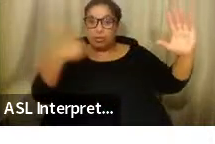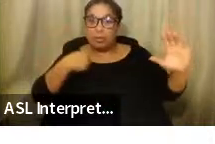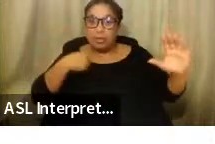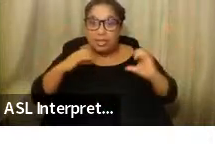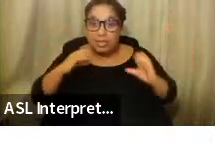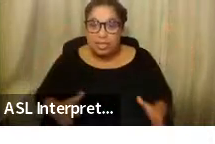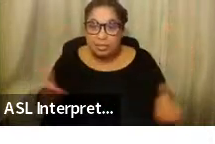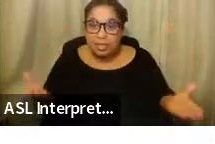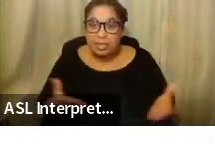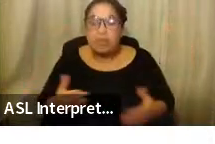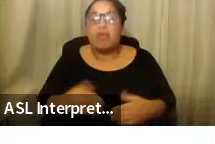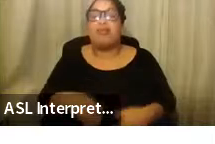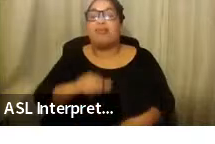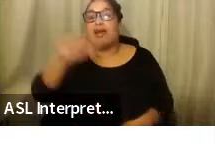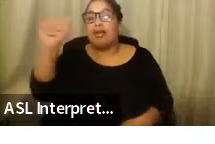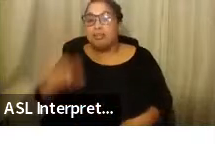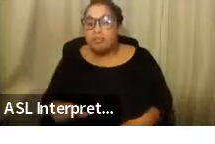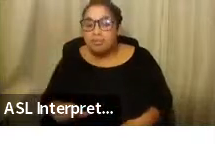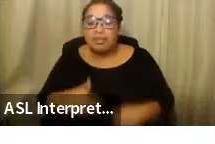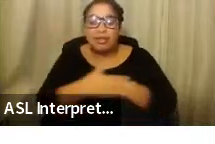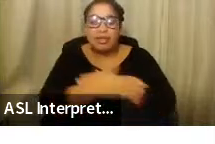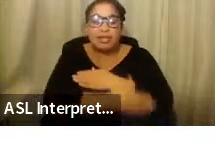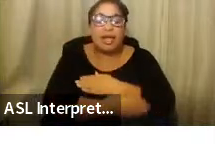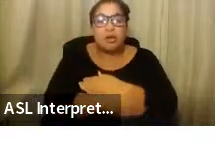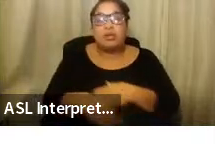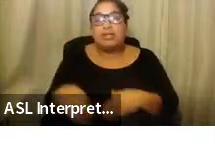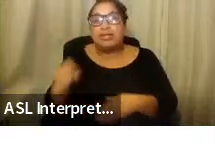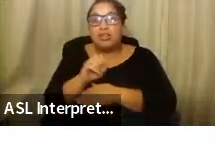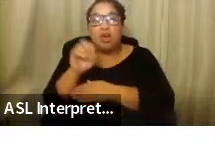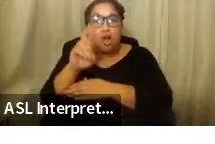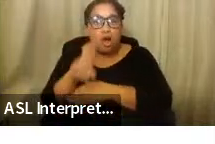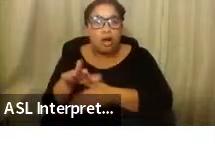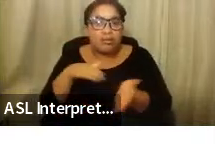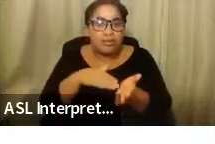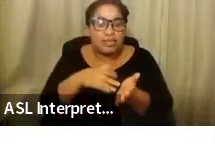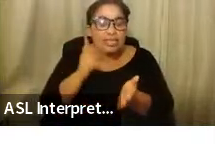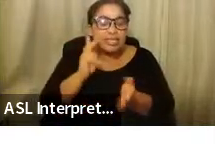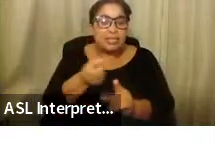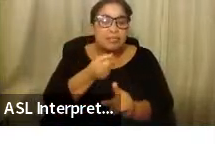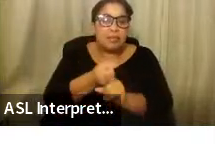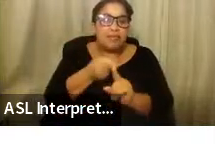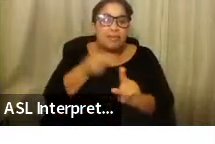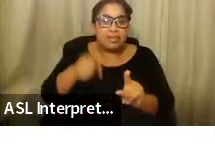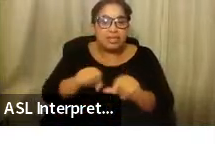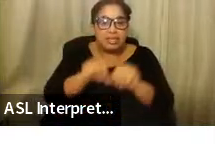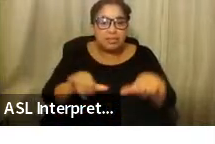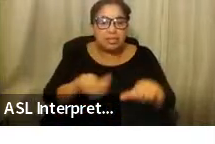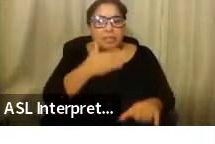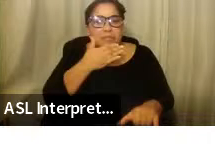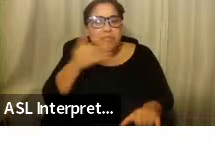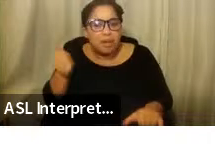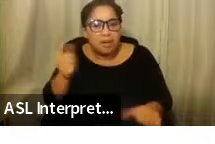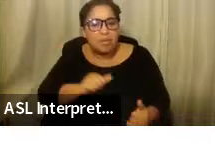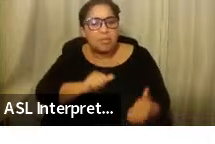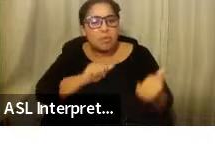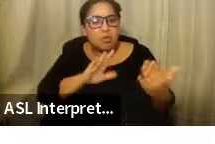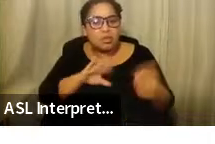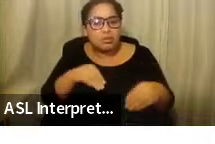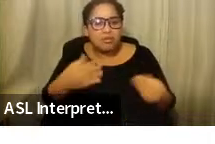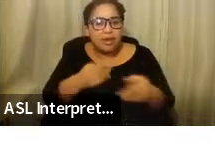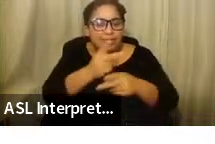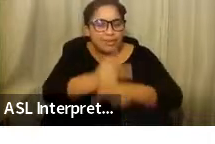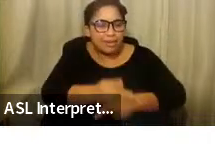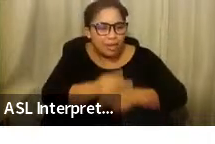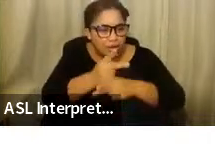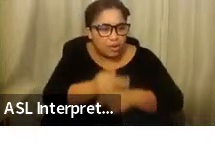of Alameda County, as an emergency physician who sees the impact of the system, and that there's a better way to deliver care that